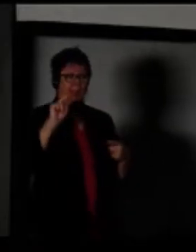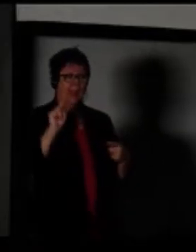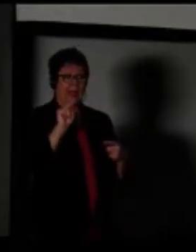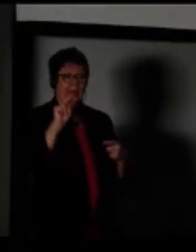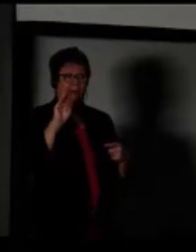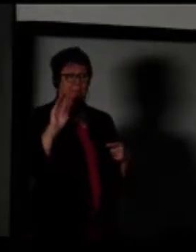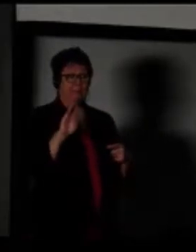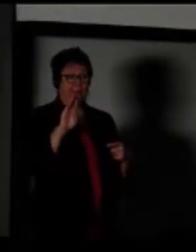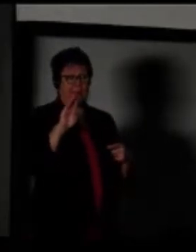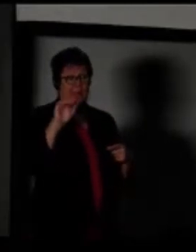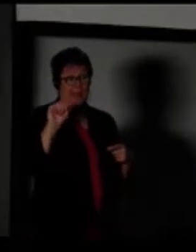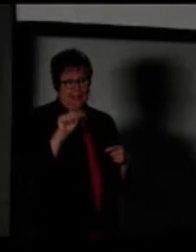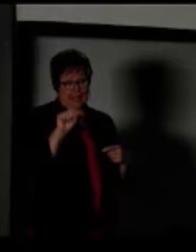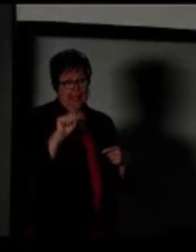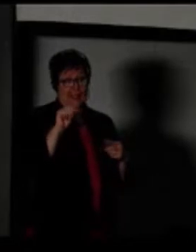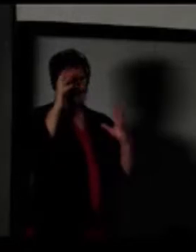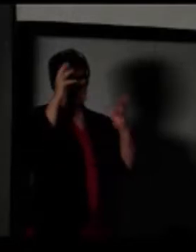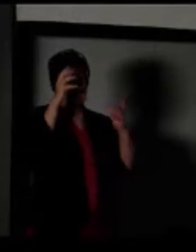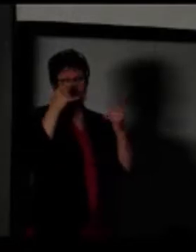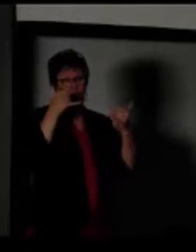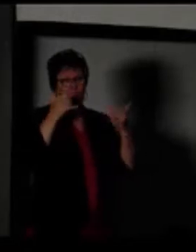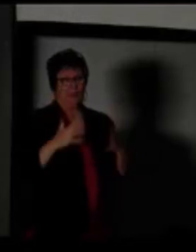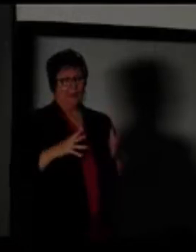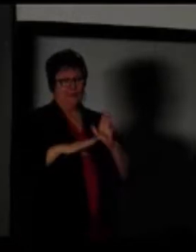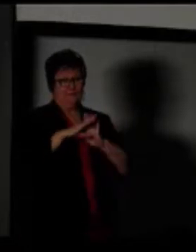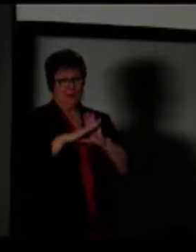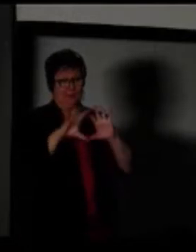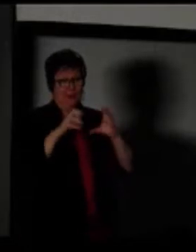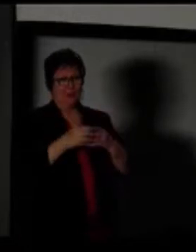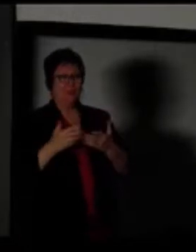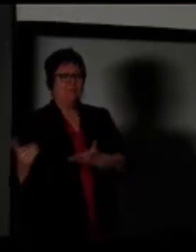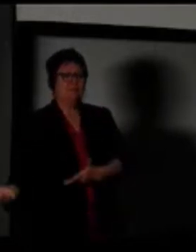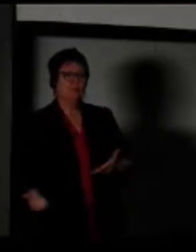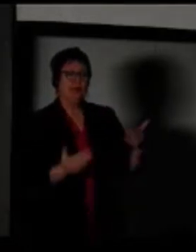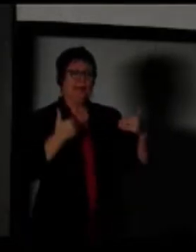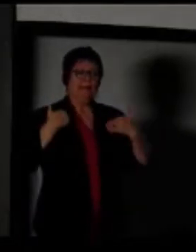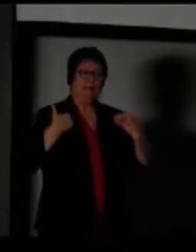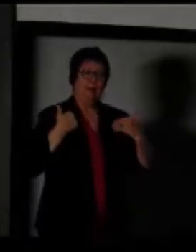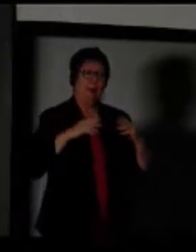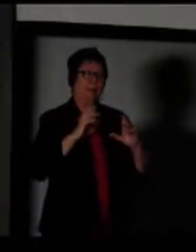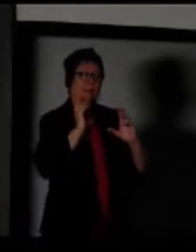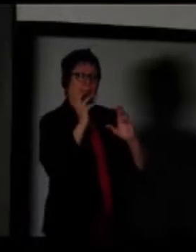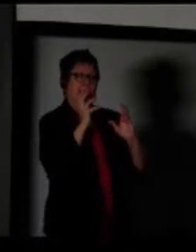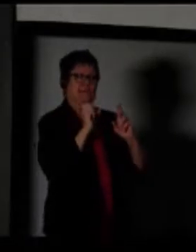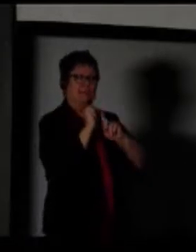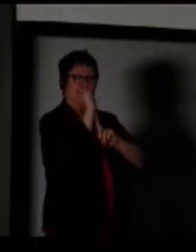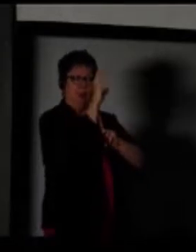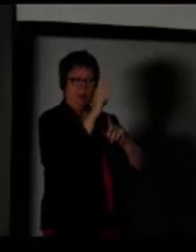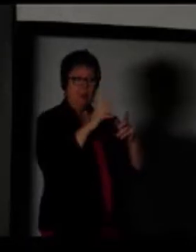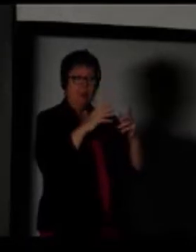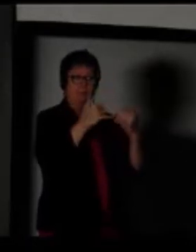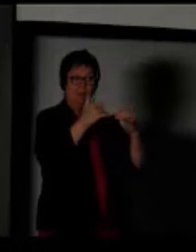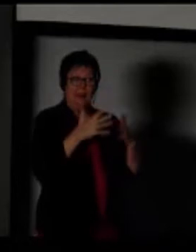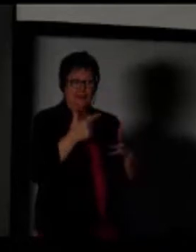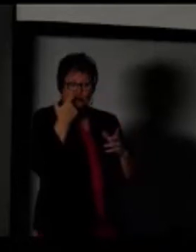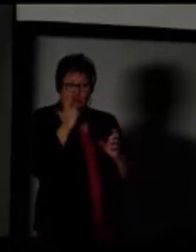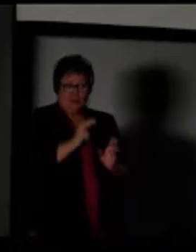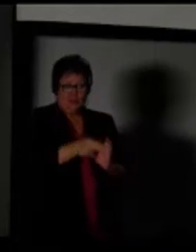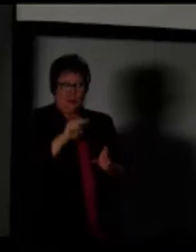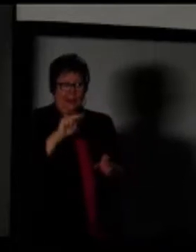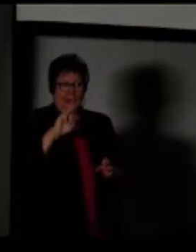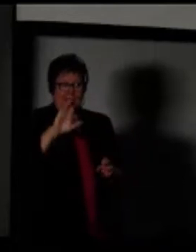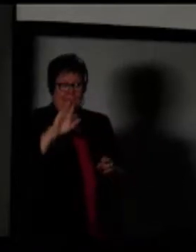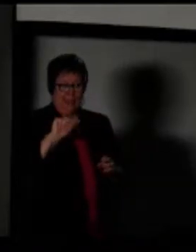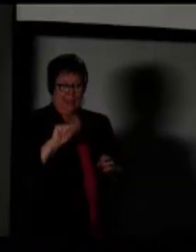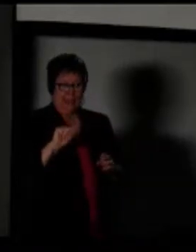Players Development Group is bringing groups of young ball players who have just joined the league to visit the museum to help them